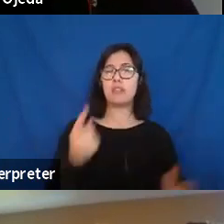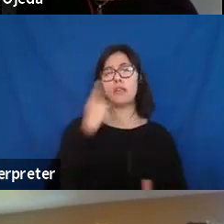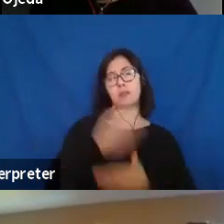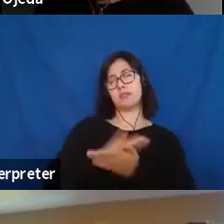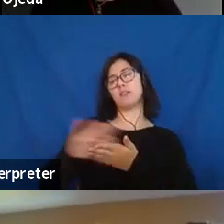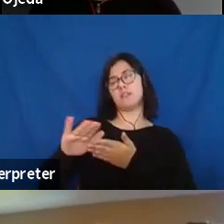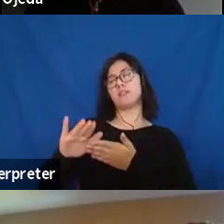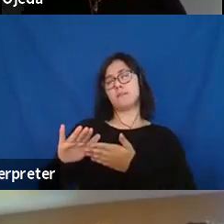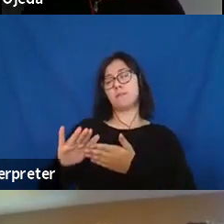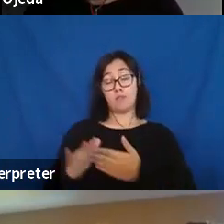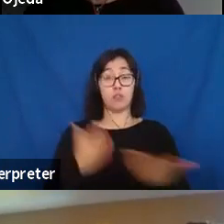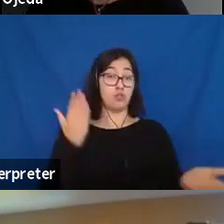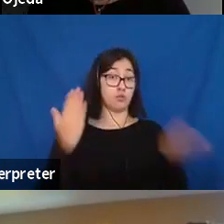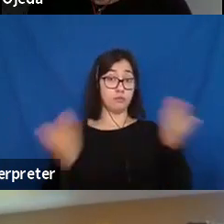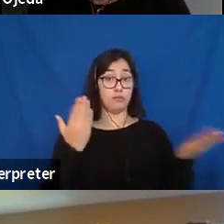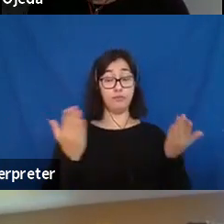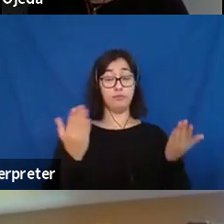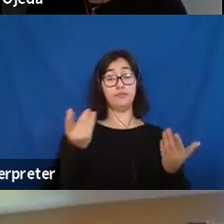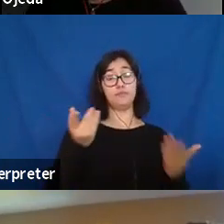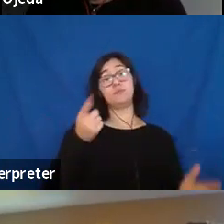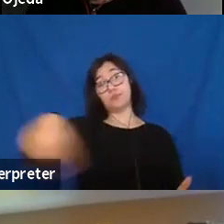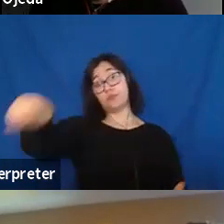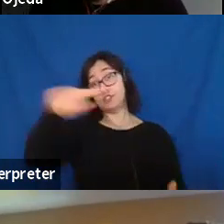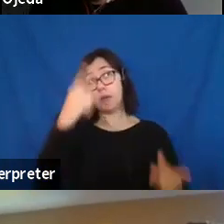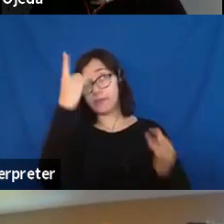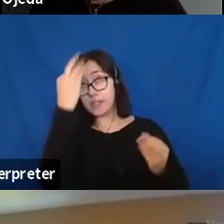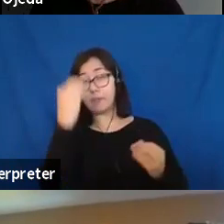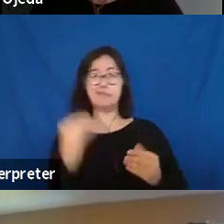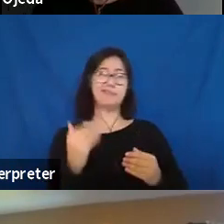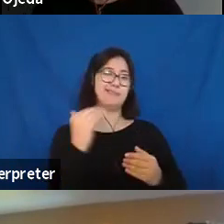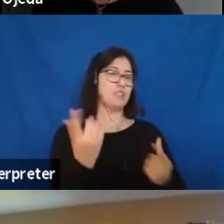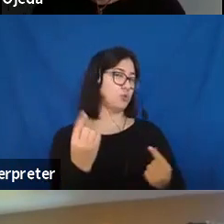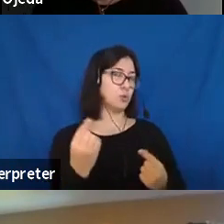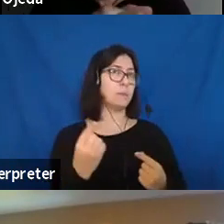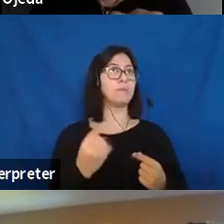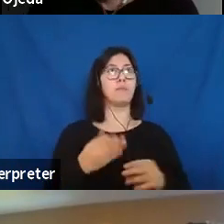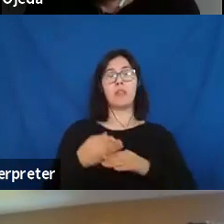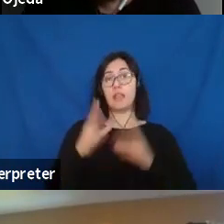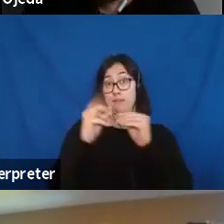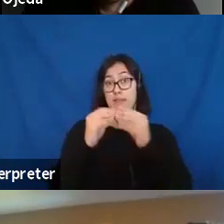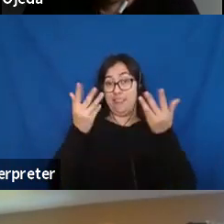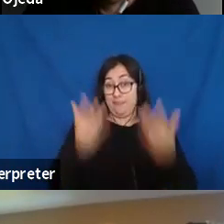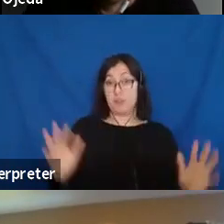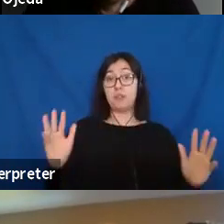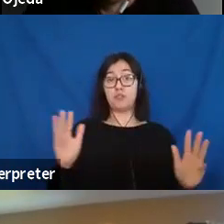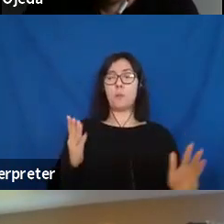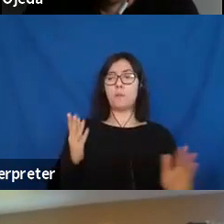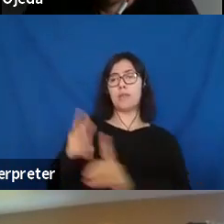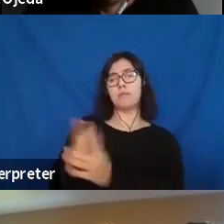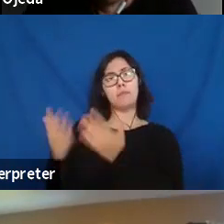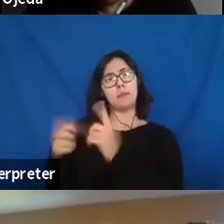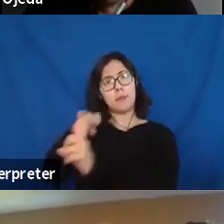And so what you might want to do though is think about then next steps, like maybe after the meeting you do want to talk